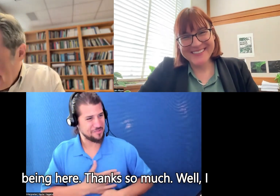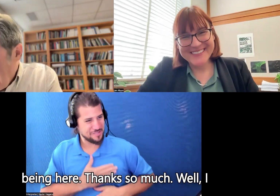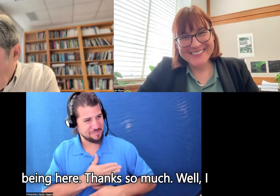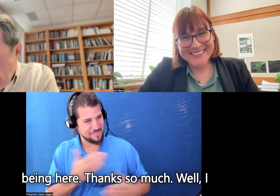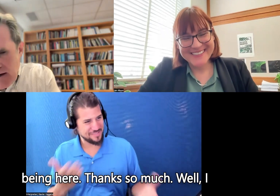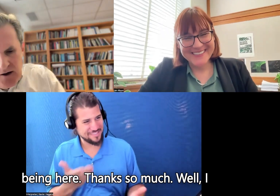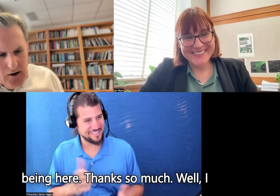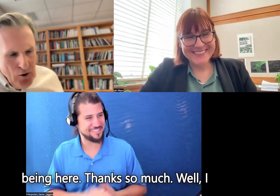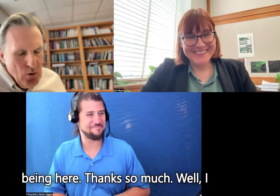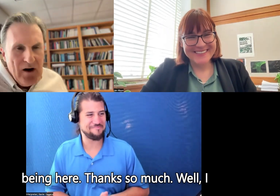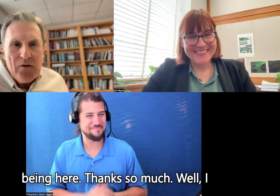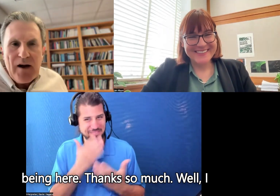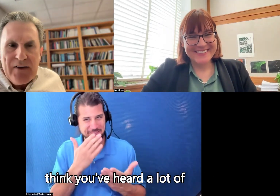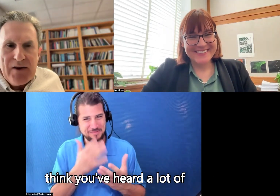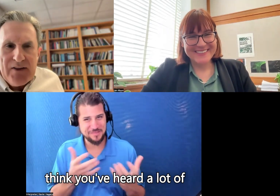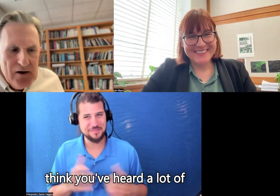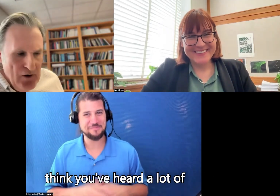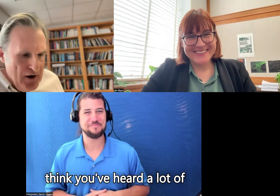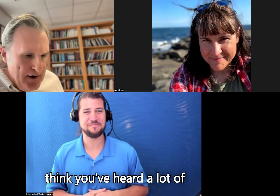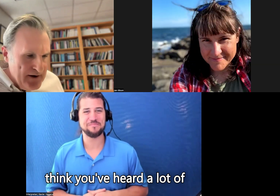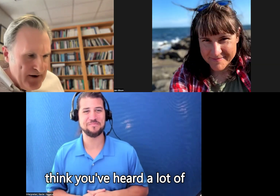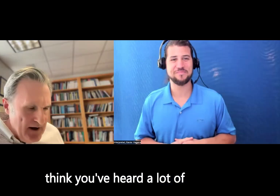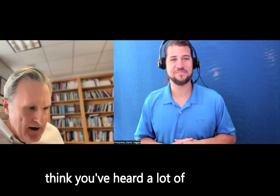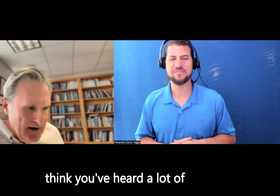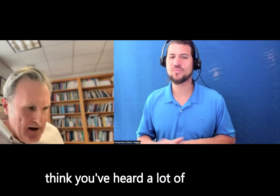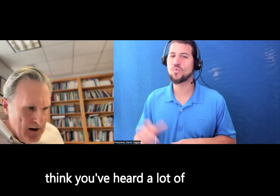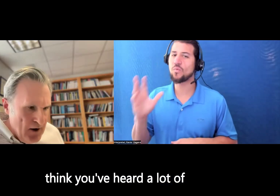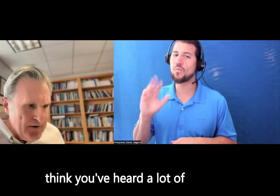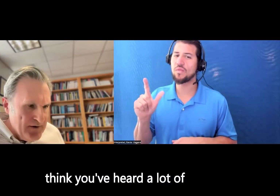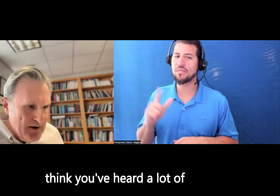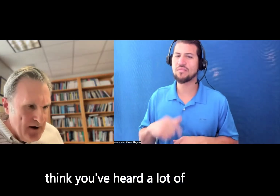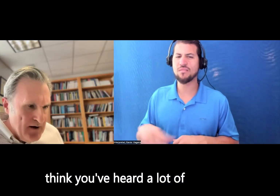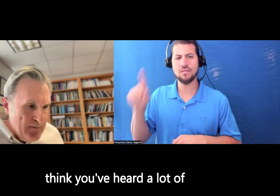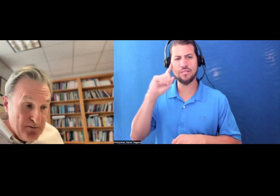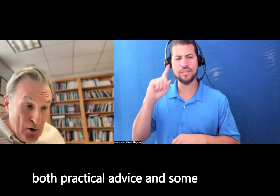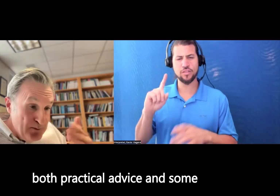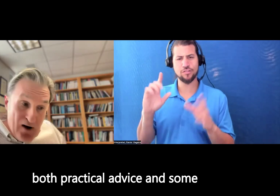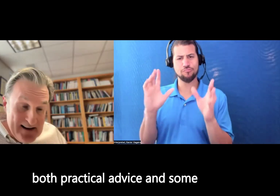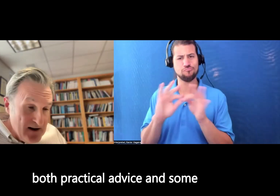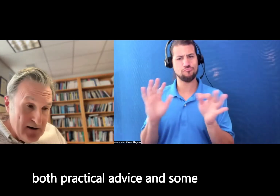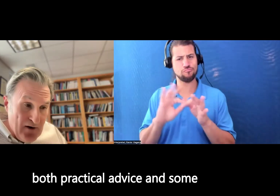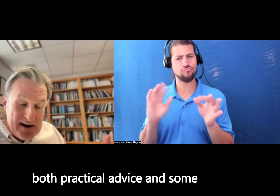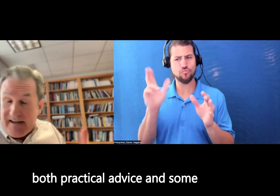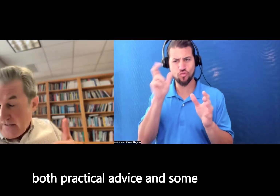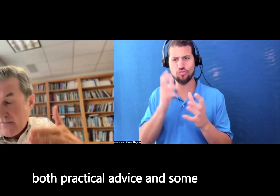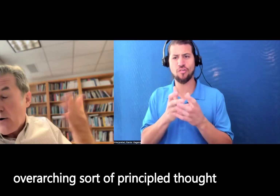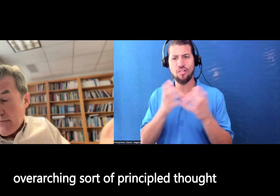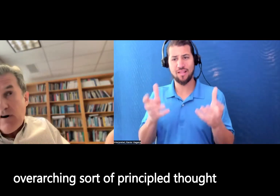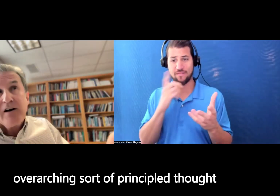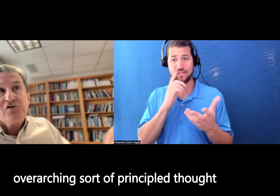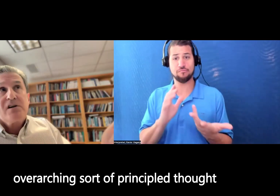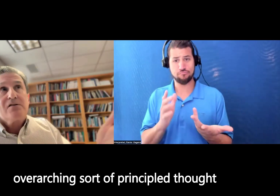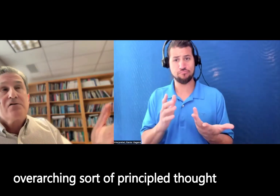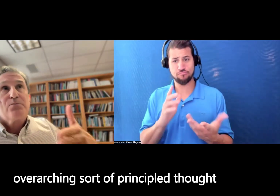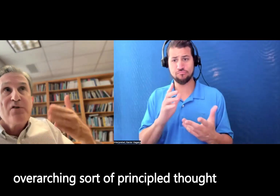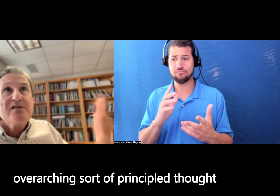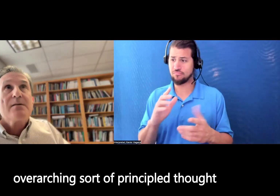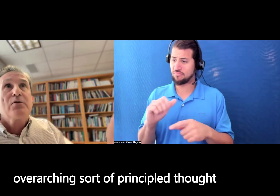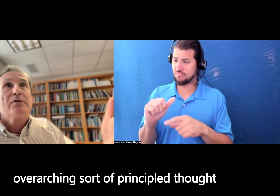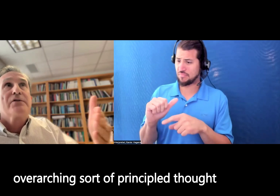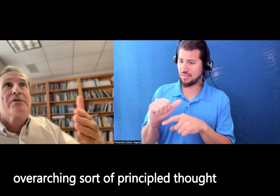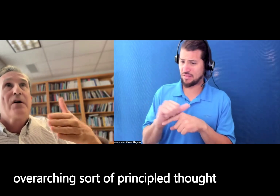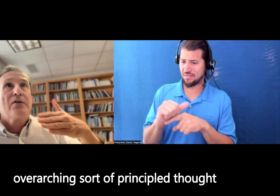much. Well, I think you heard a lot of both practical advice and sort of overarching sort